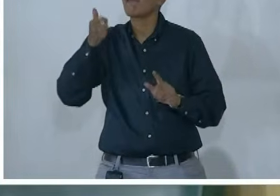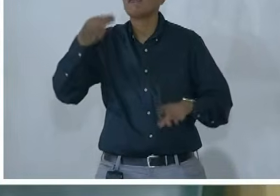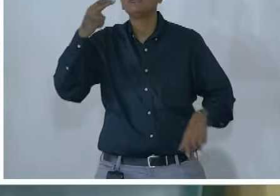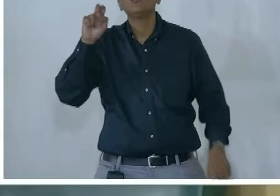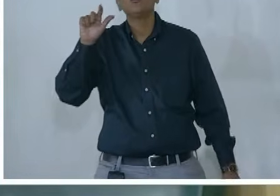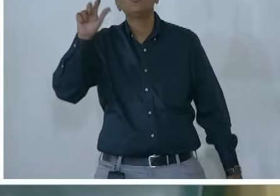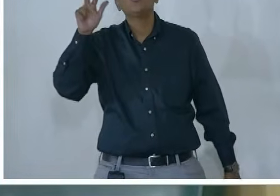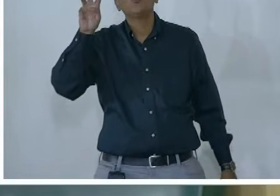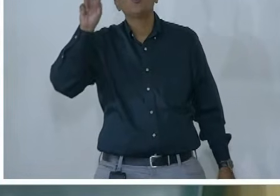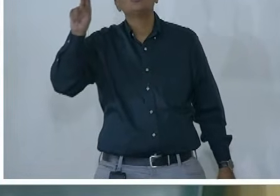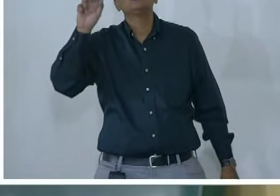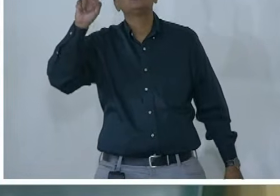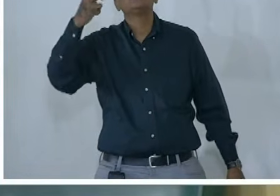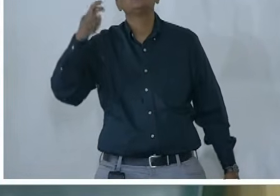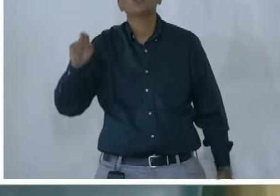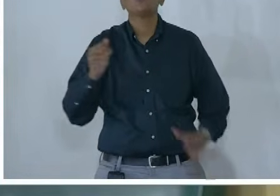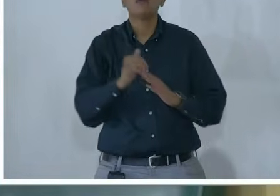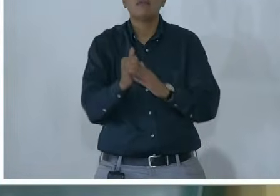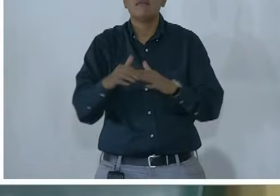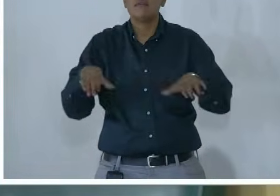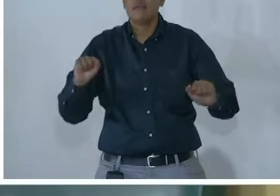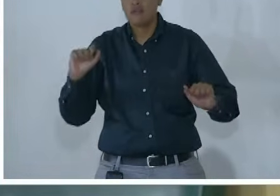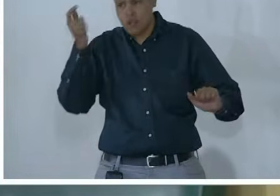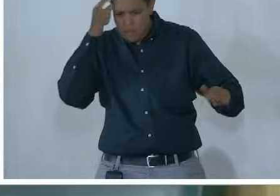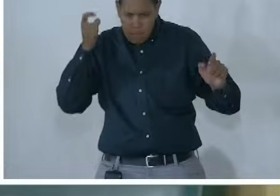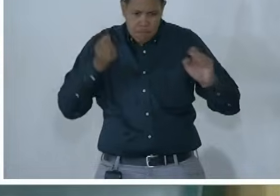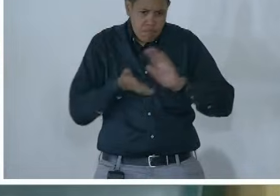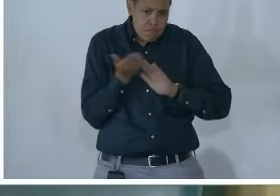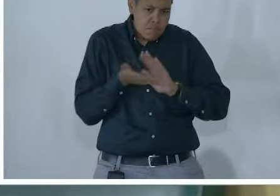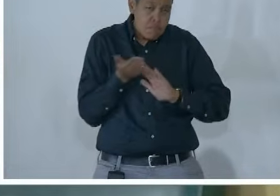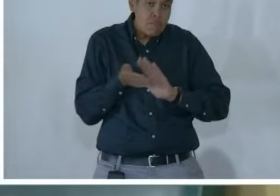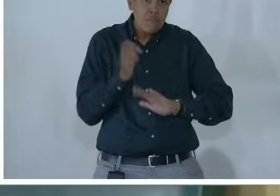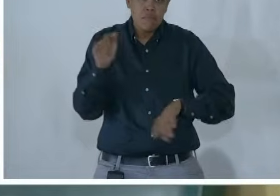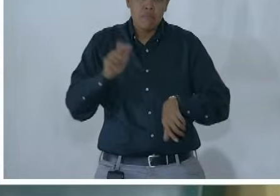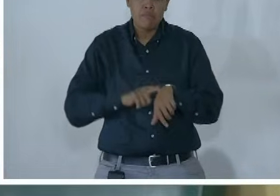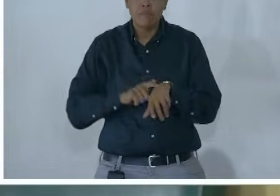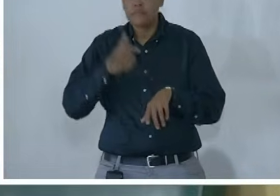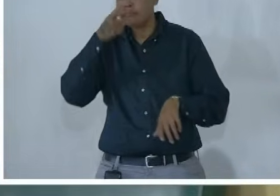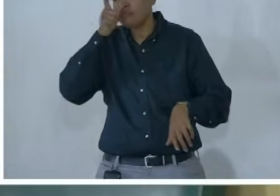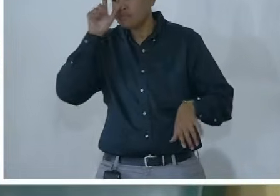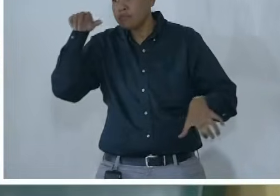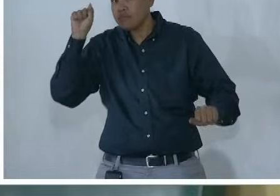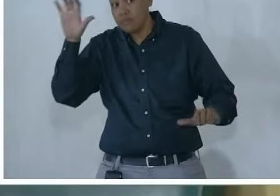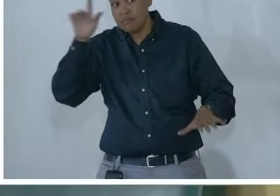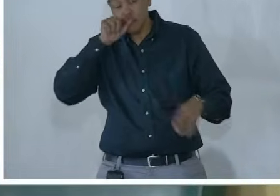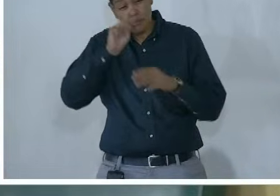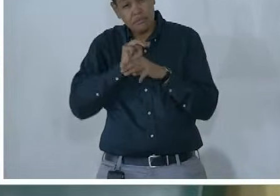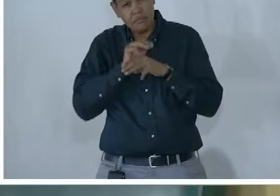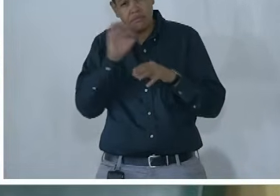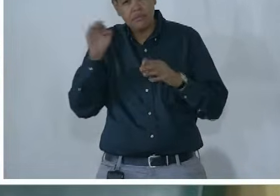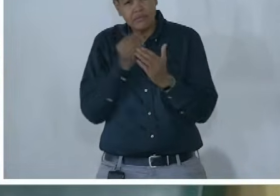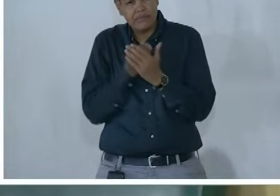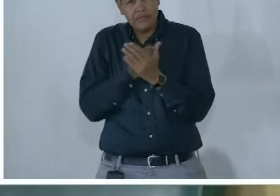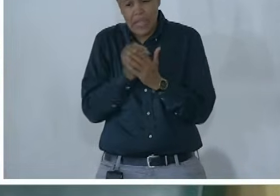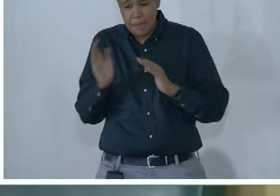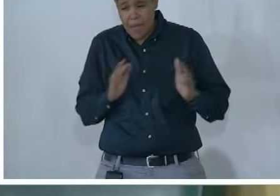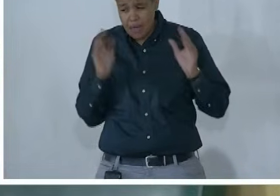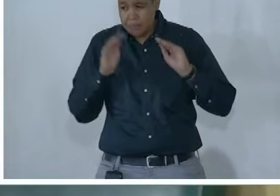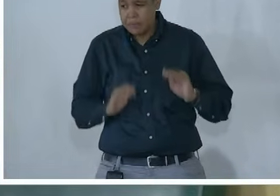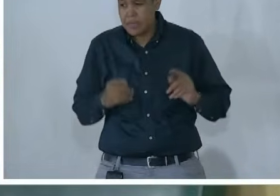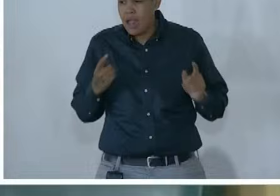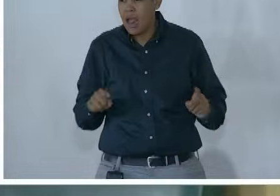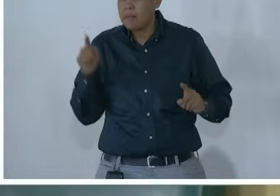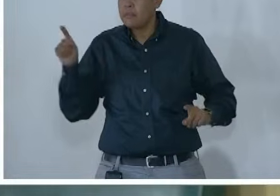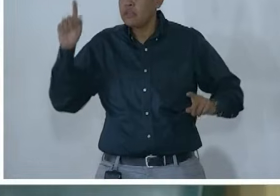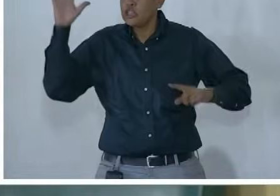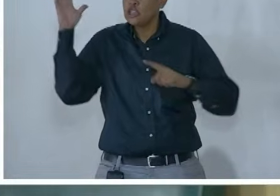Lawson Shearer-led government. At that time, the Honorable Edward Seaga was Minister of Finance and Planning, and